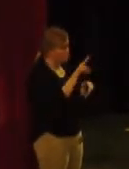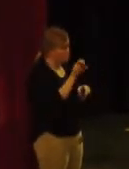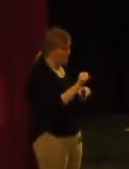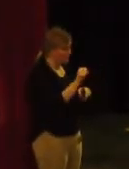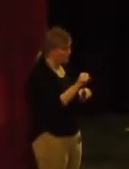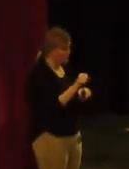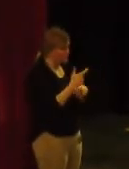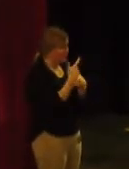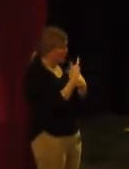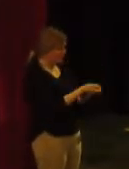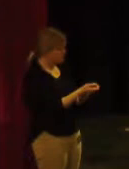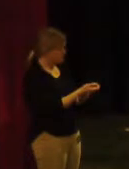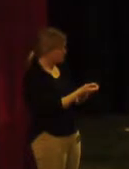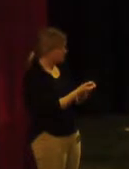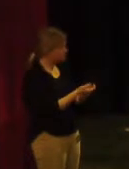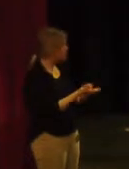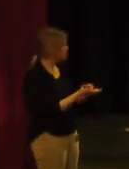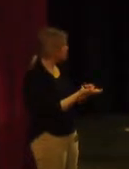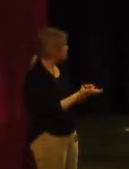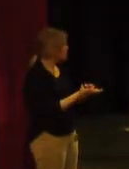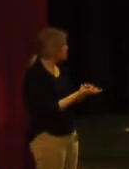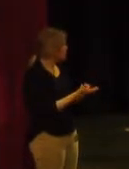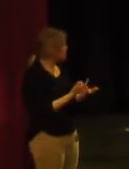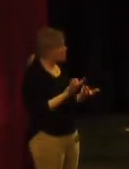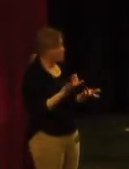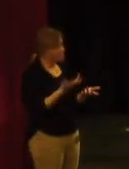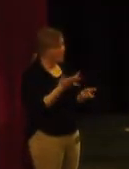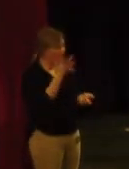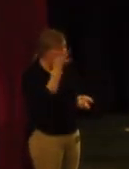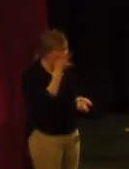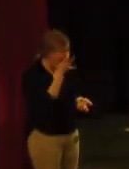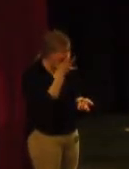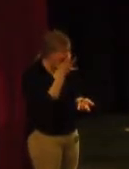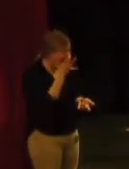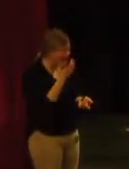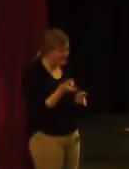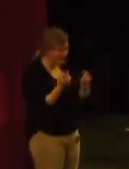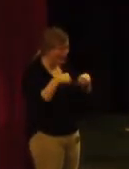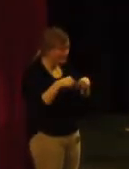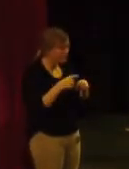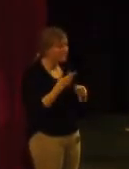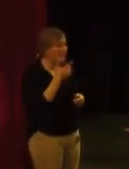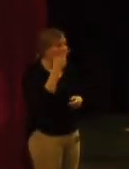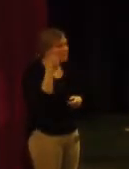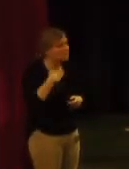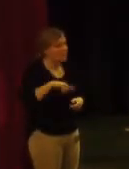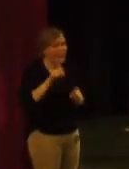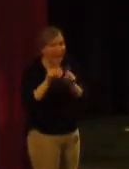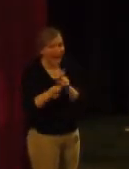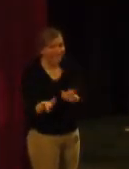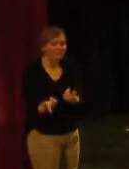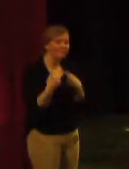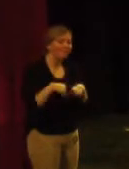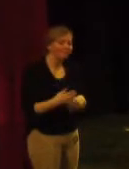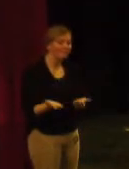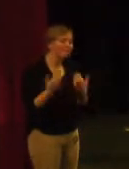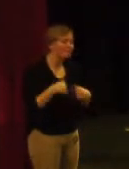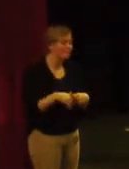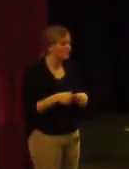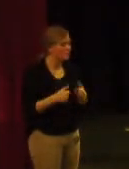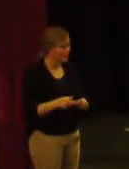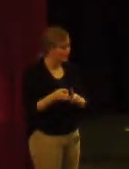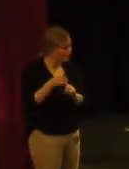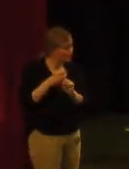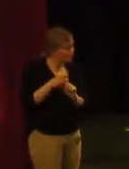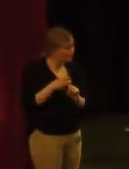immigration, and the last reason people have come, is because we asked them to. In the 40s, when World War II started and a lot of American